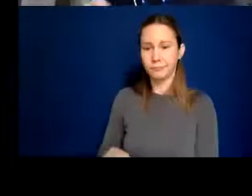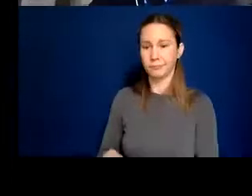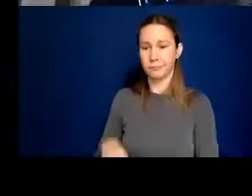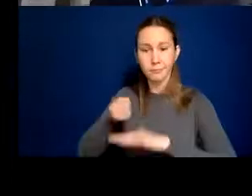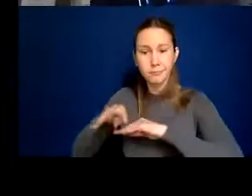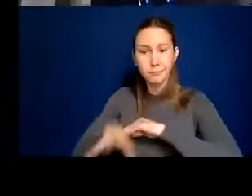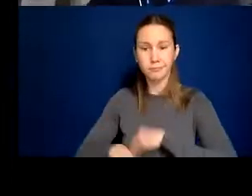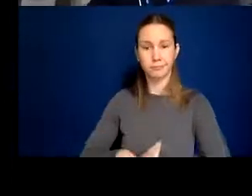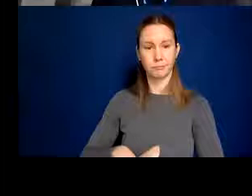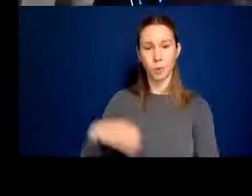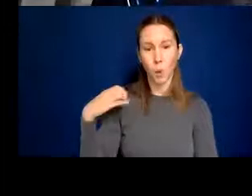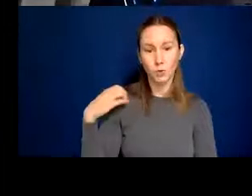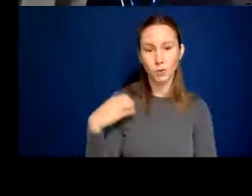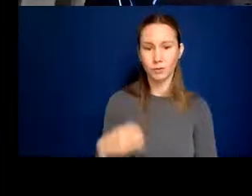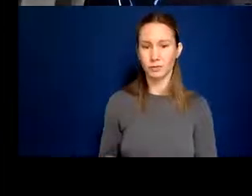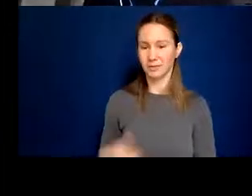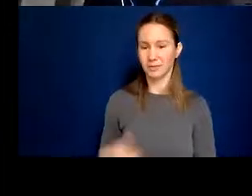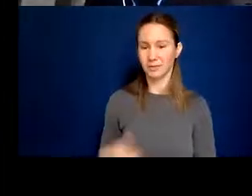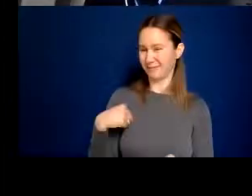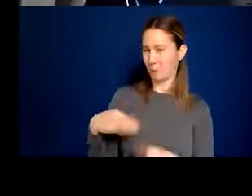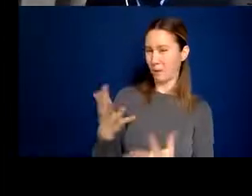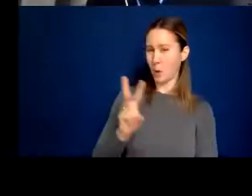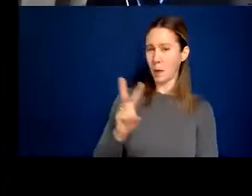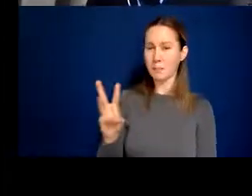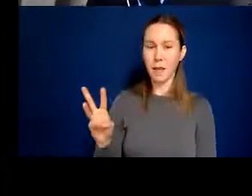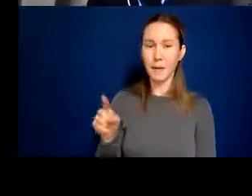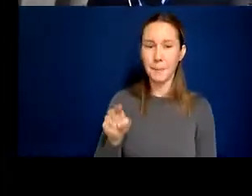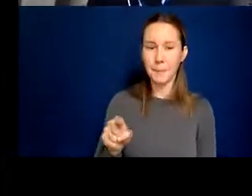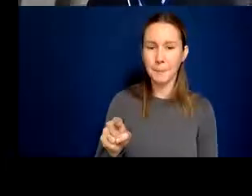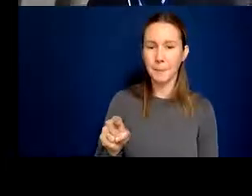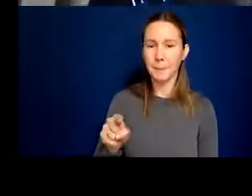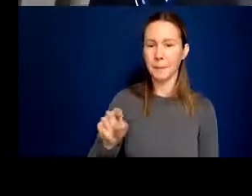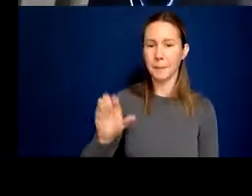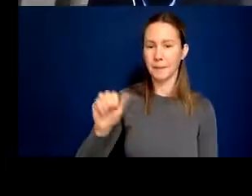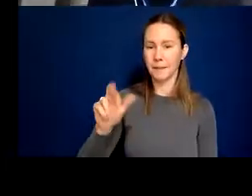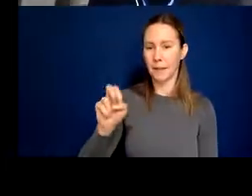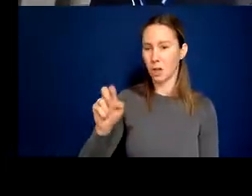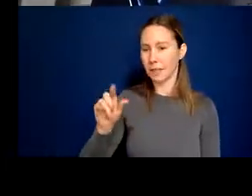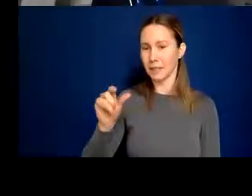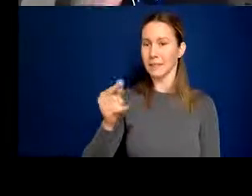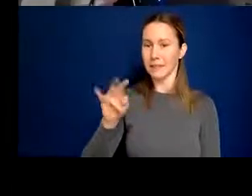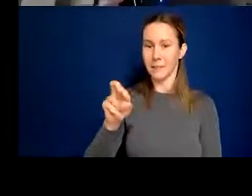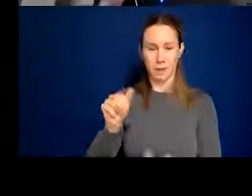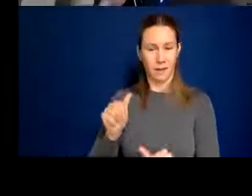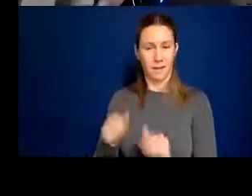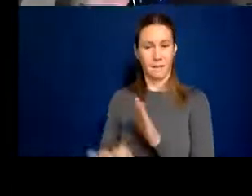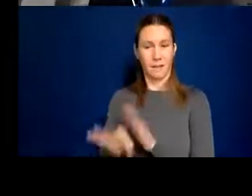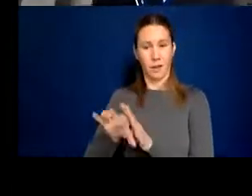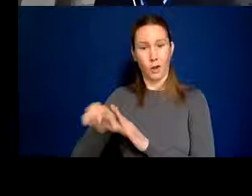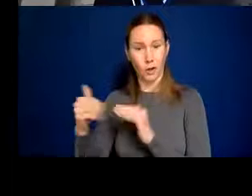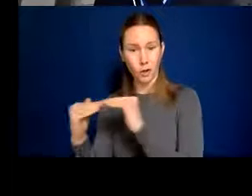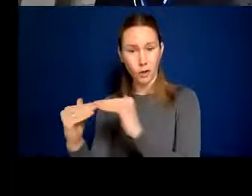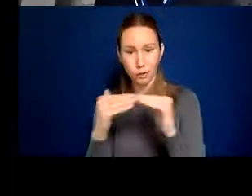there. I'm even providing here a website that can help caregivers find paid caregivers, almost